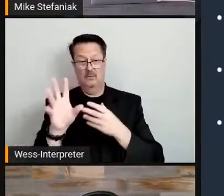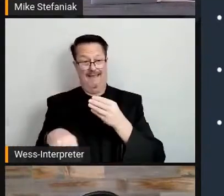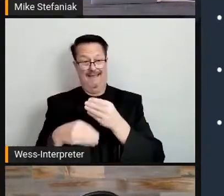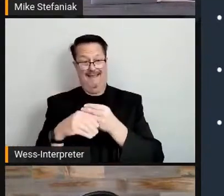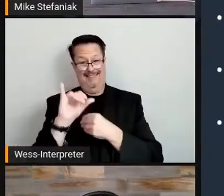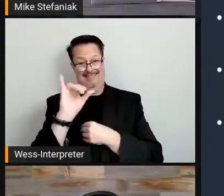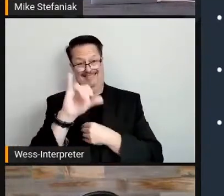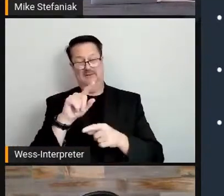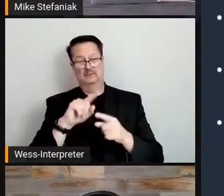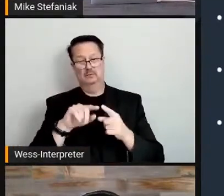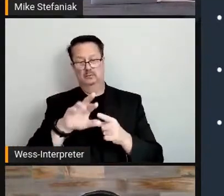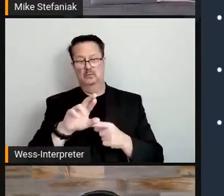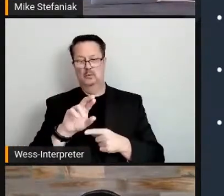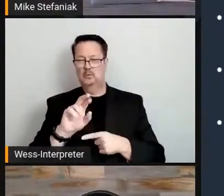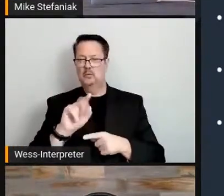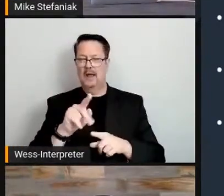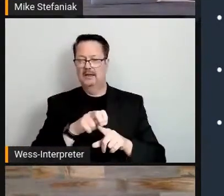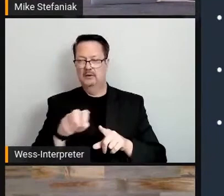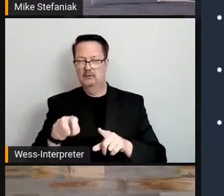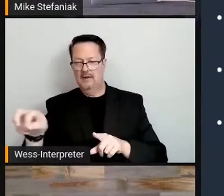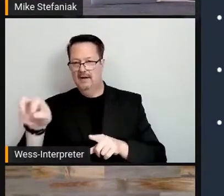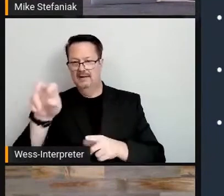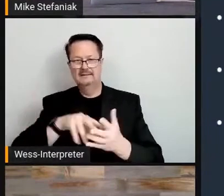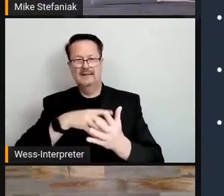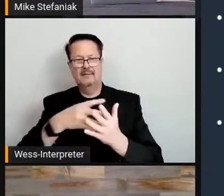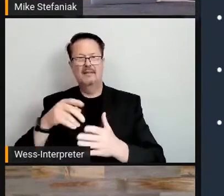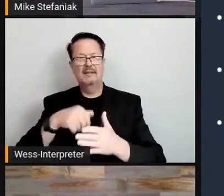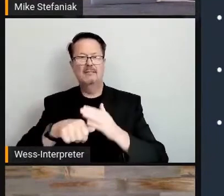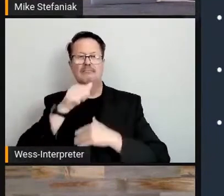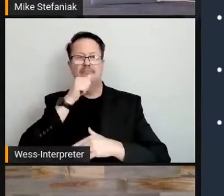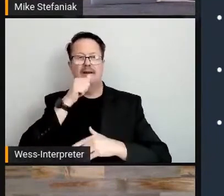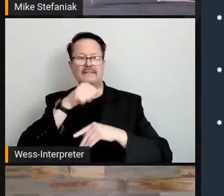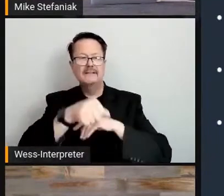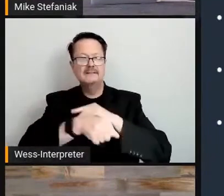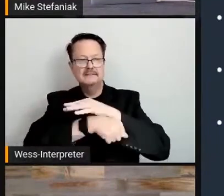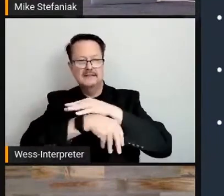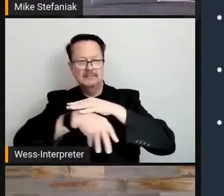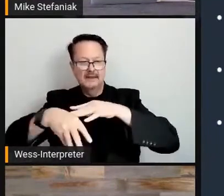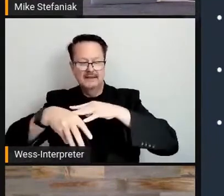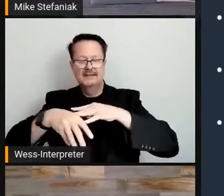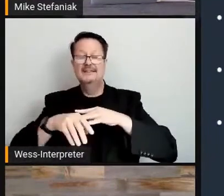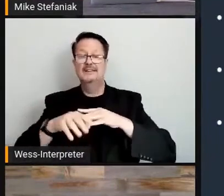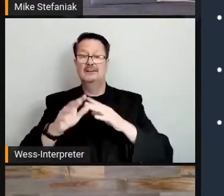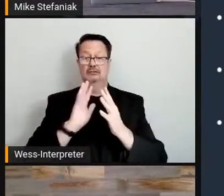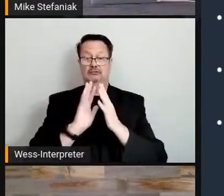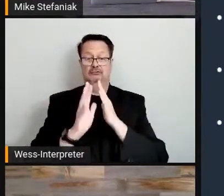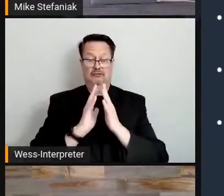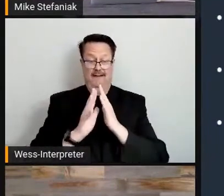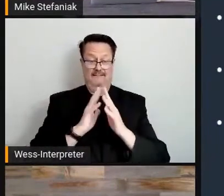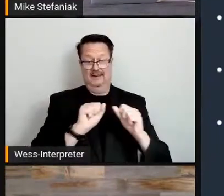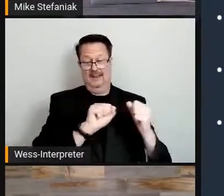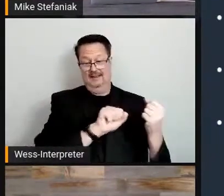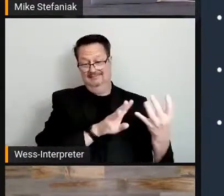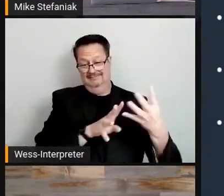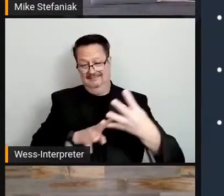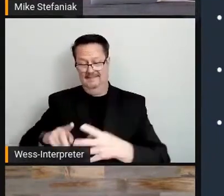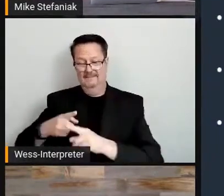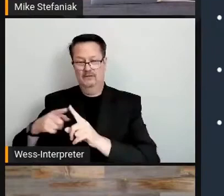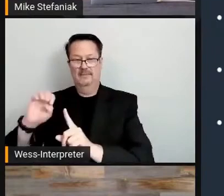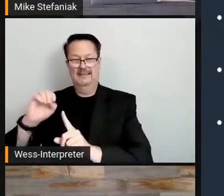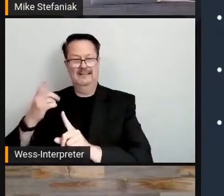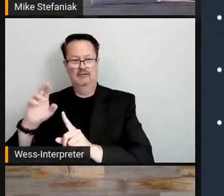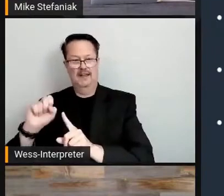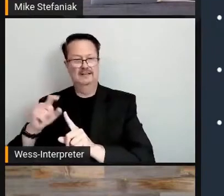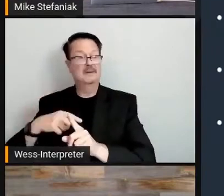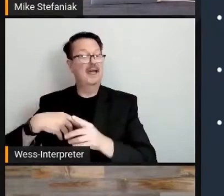your routing table in a private subnet, traffic can egress from the VPC, but external traffic can't